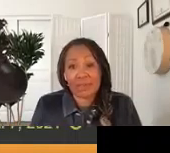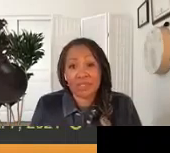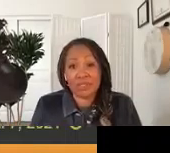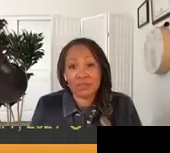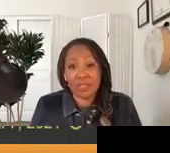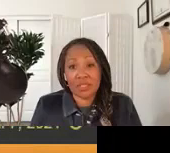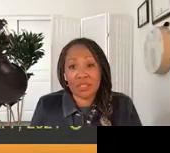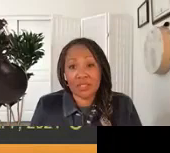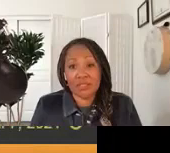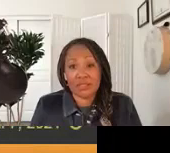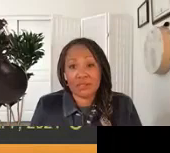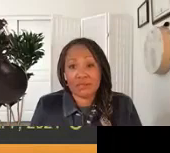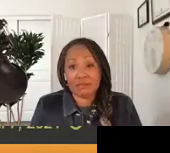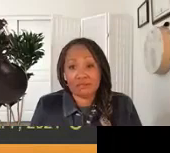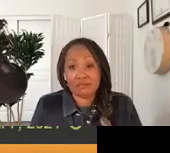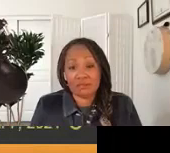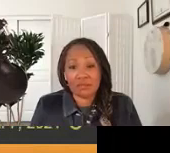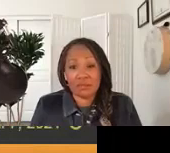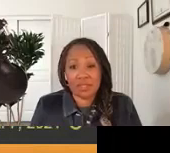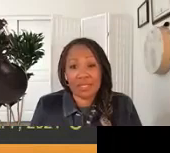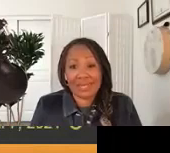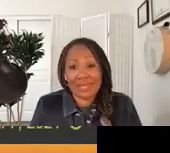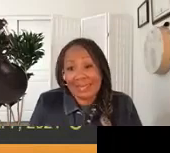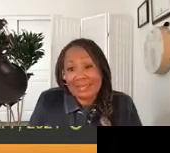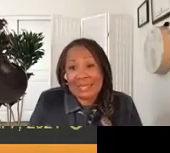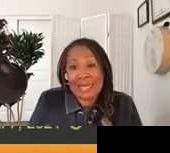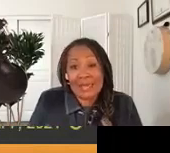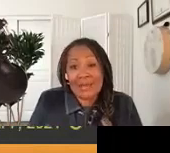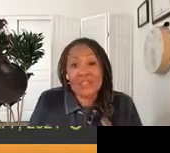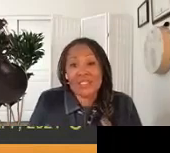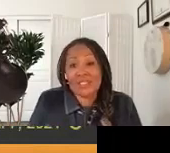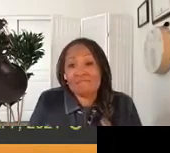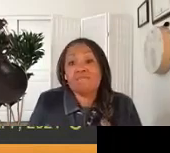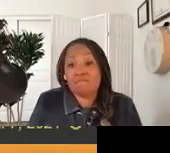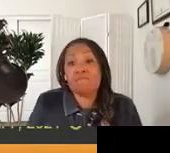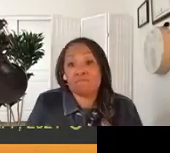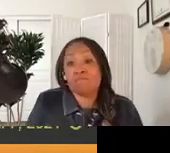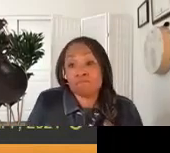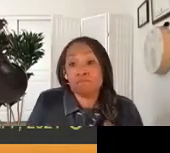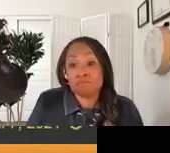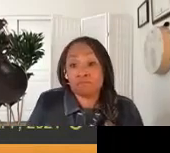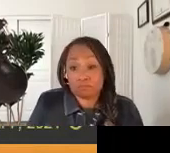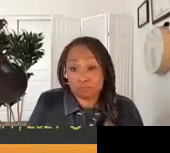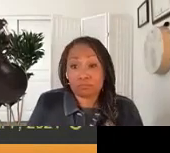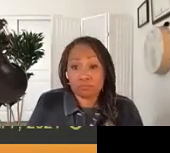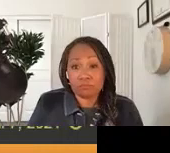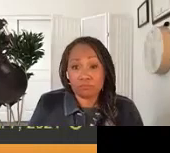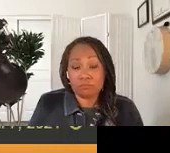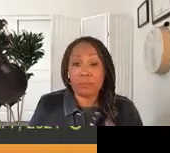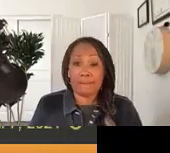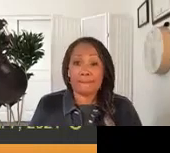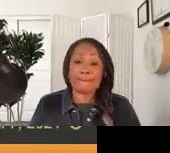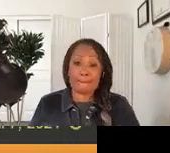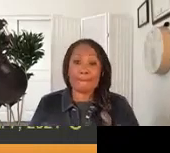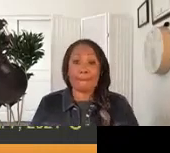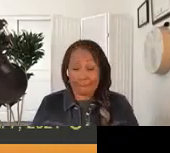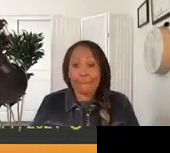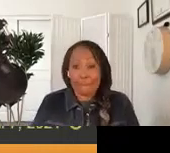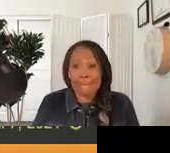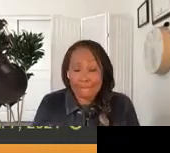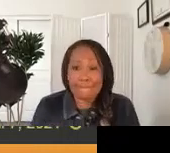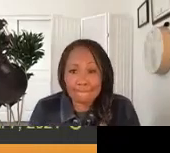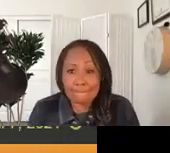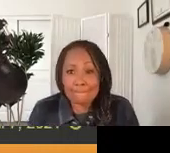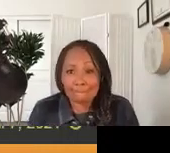It absolutely is. And, So Lori, a few people are asking for clarification.